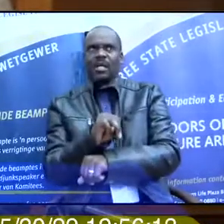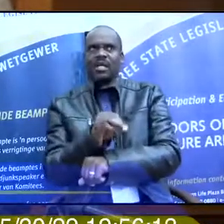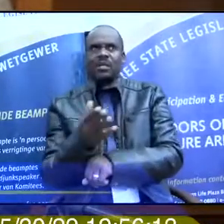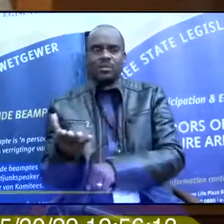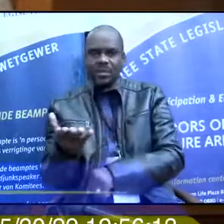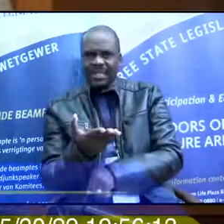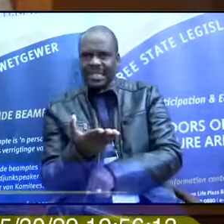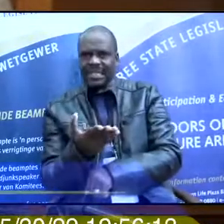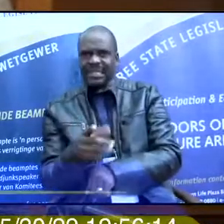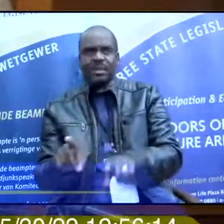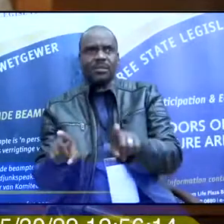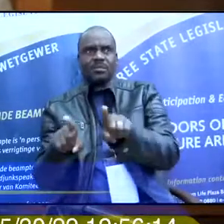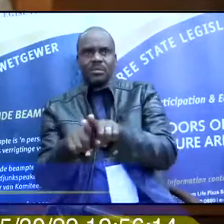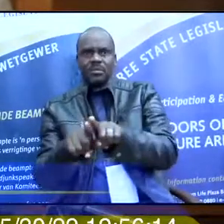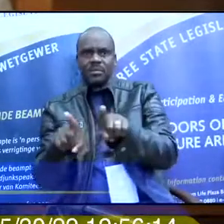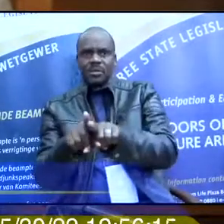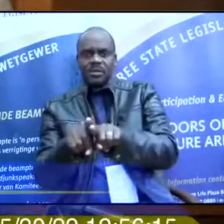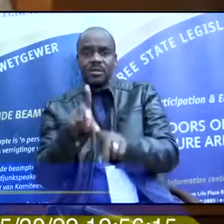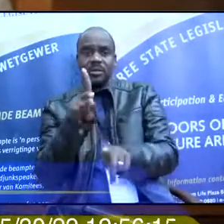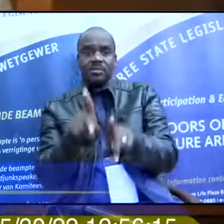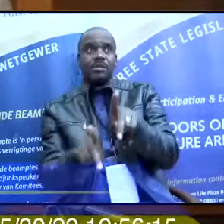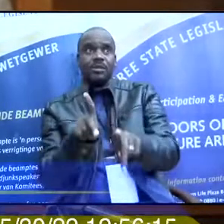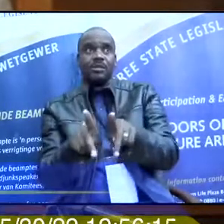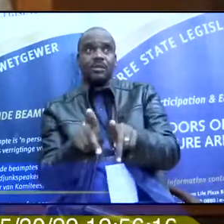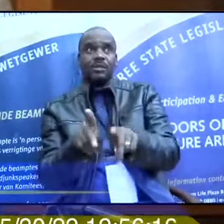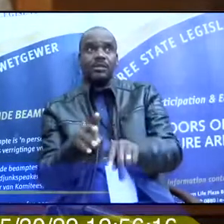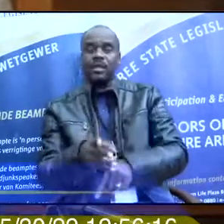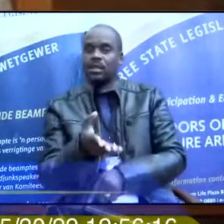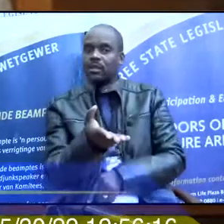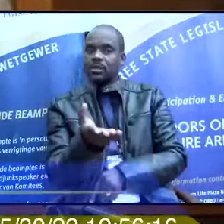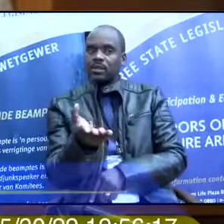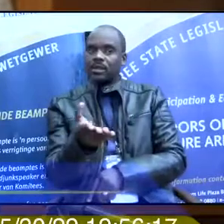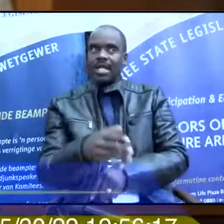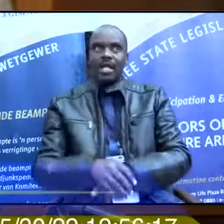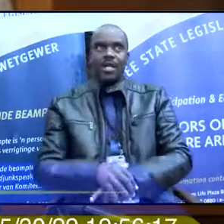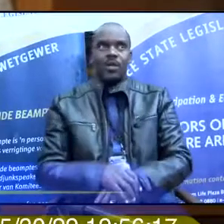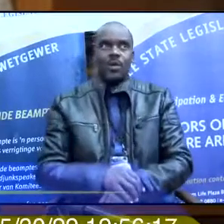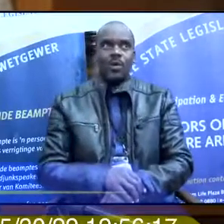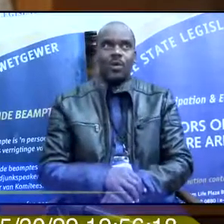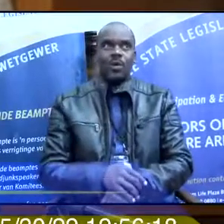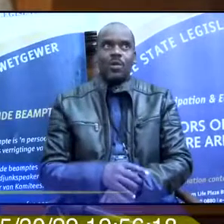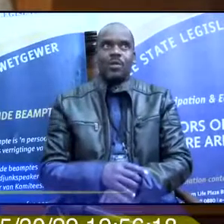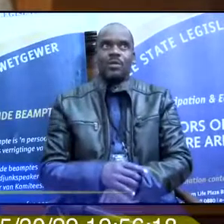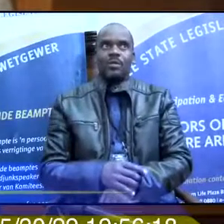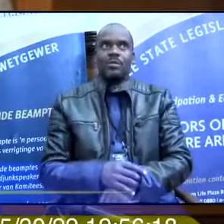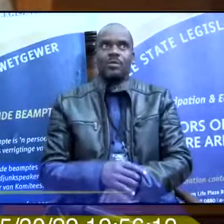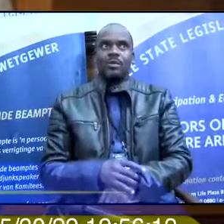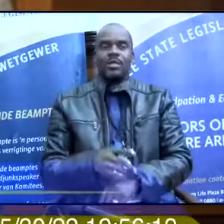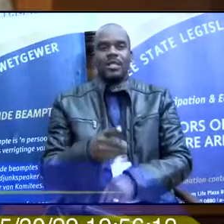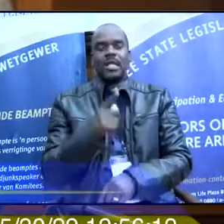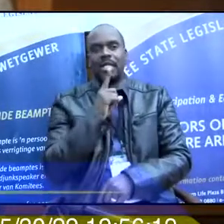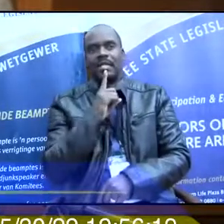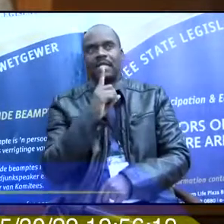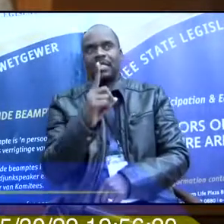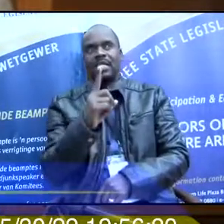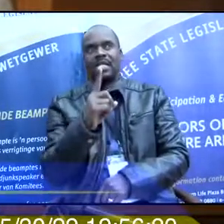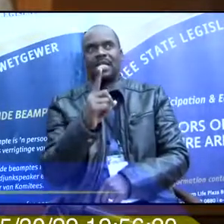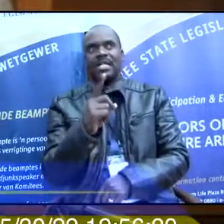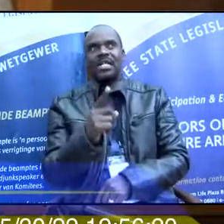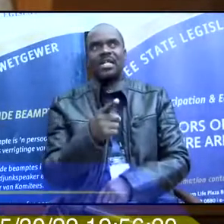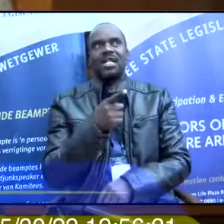similar conditions with that municipality a concurrence with me will be withheld and saying your